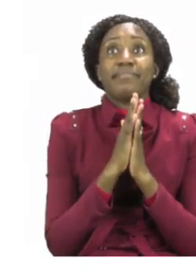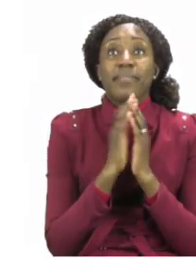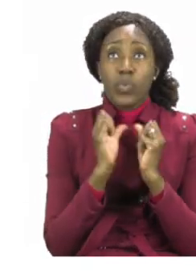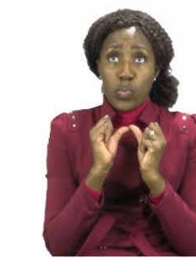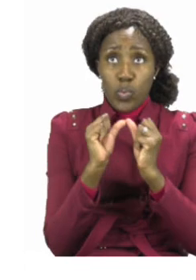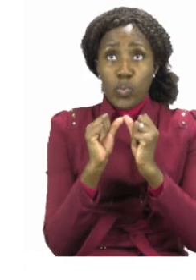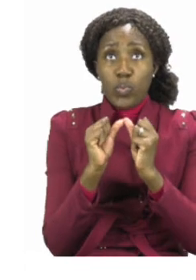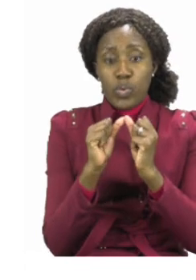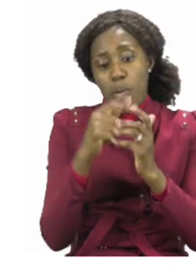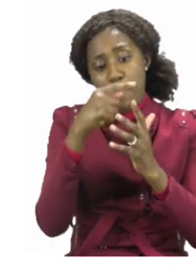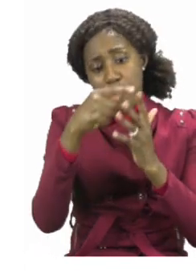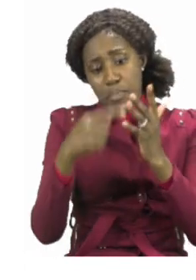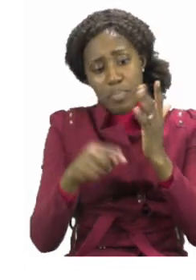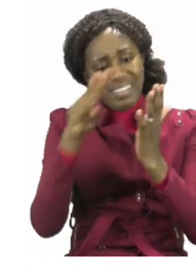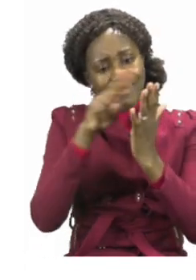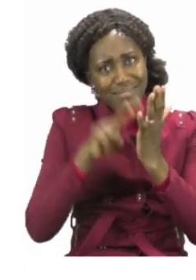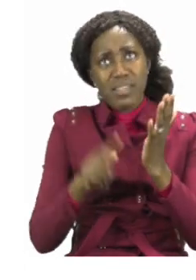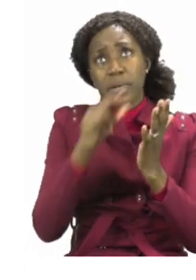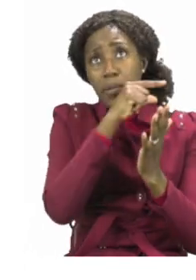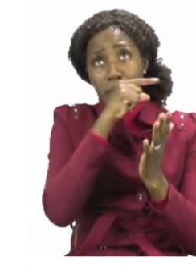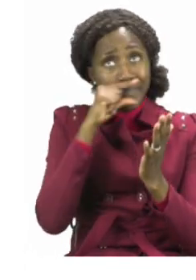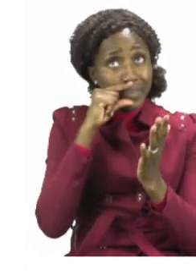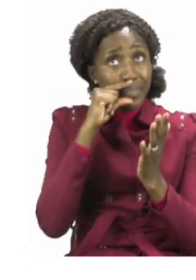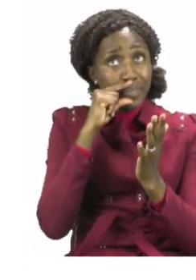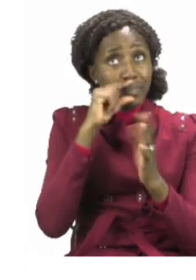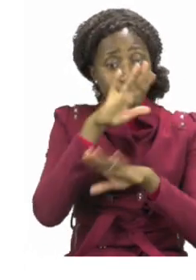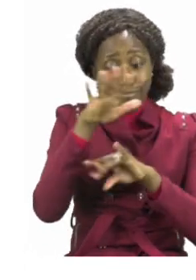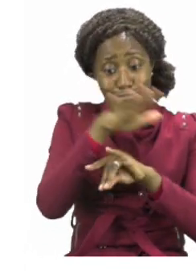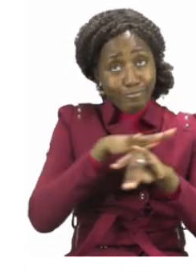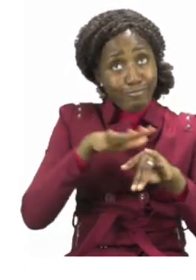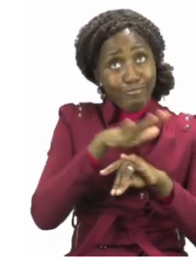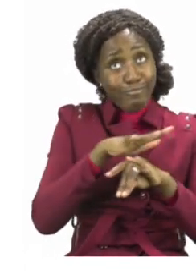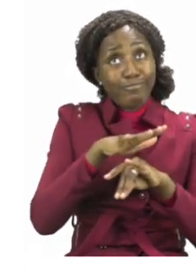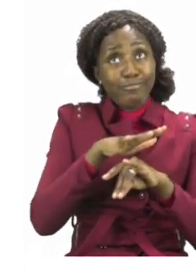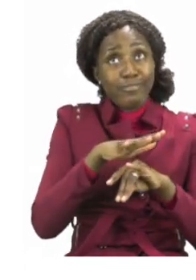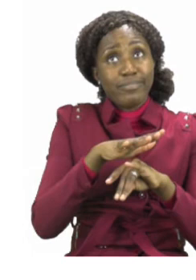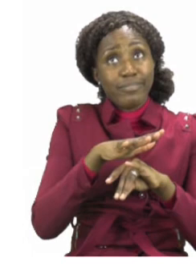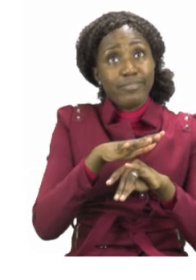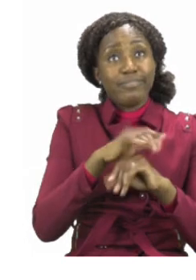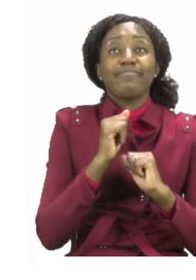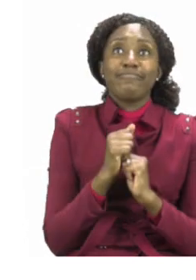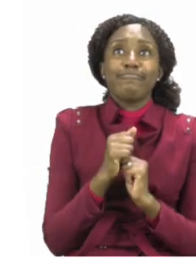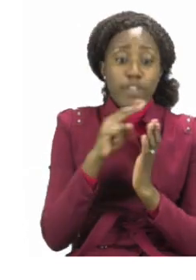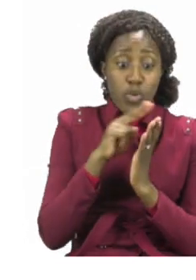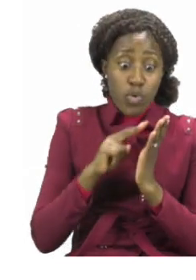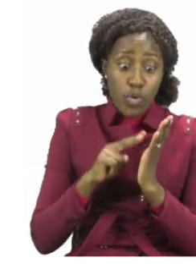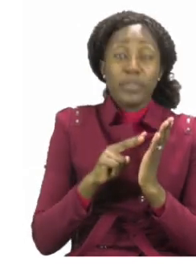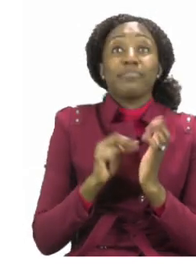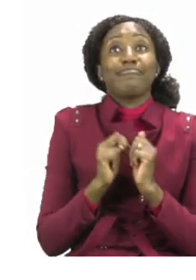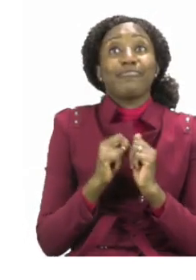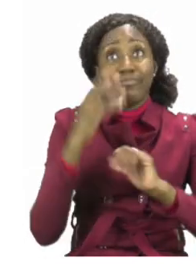read all the names of all the animals out loud.